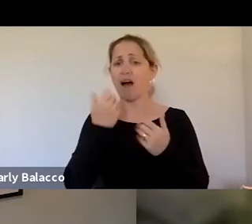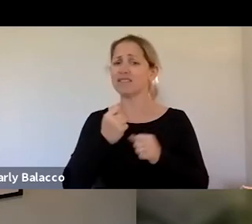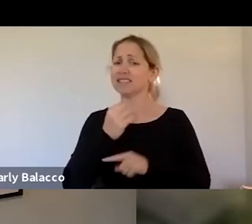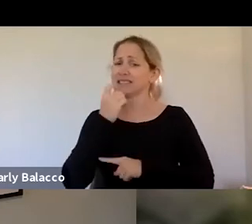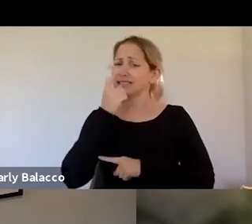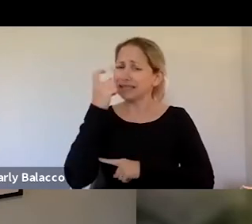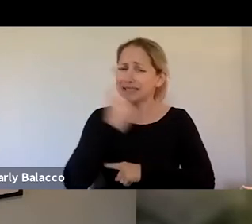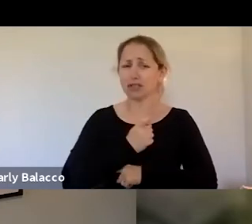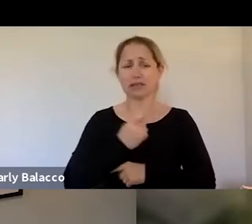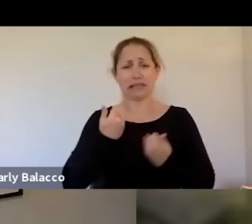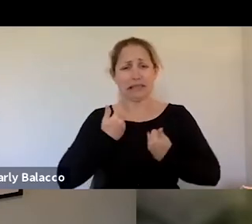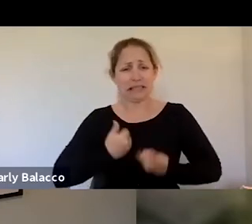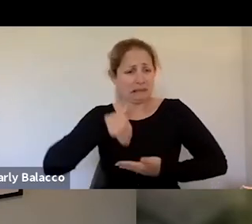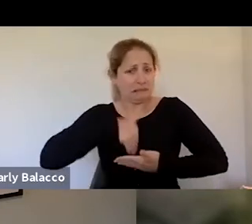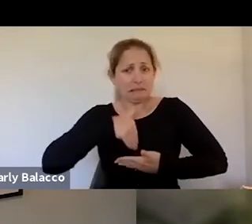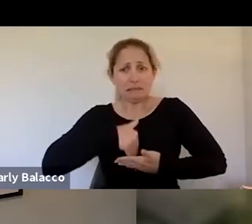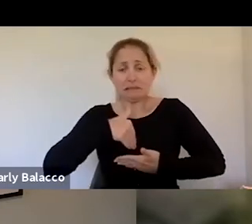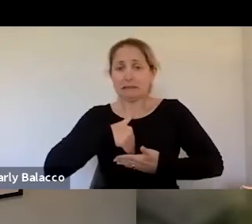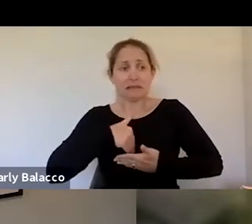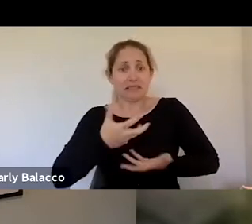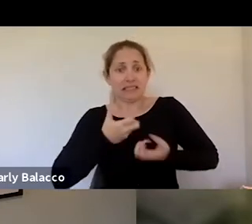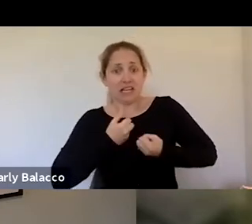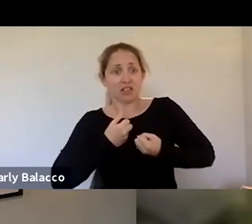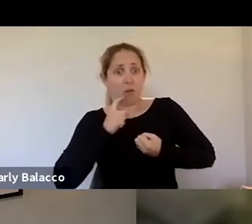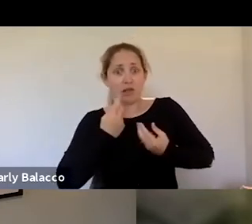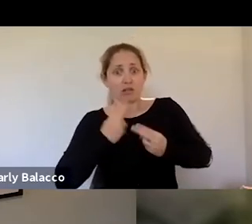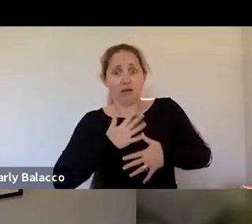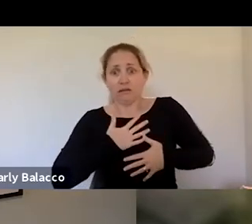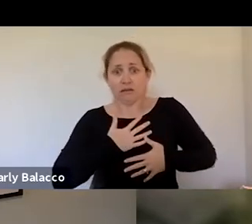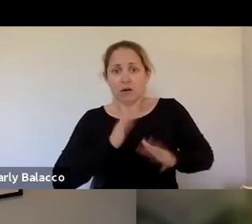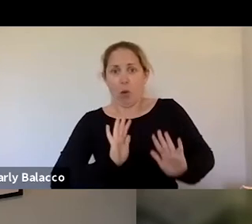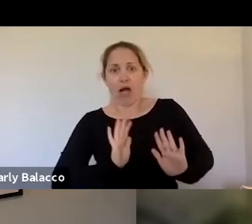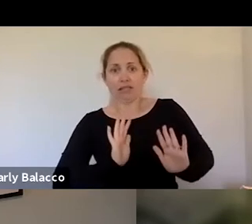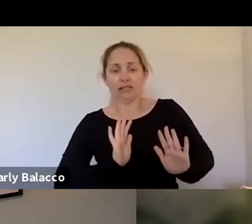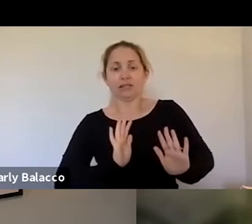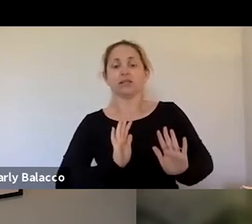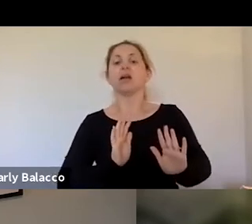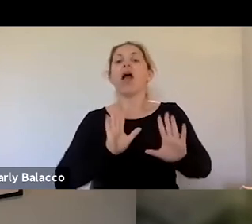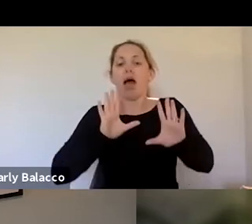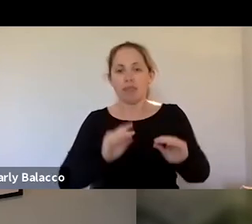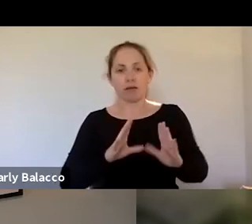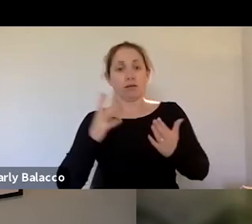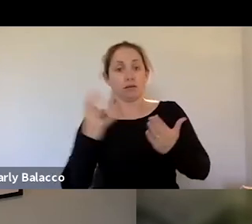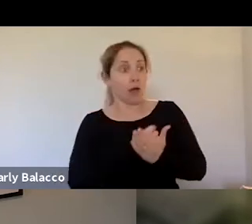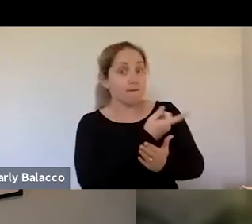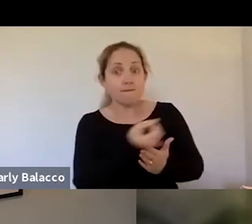there's quite a bit higher levels of hesitancy and waiting until they feel it's safe to return.